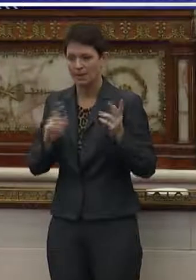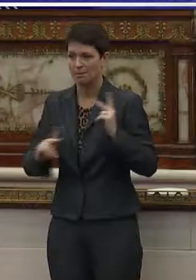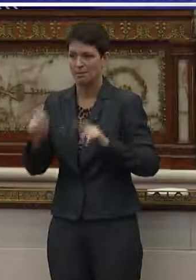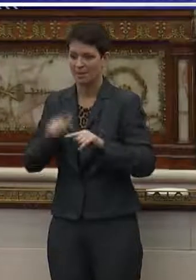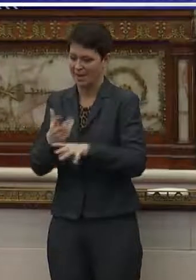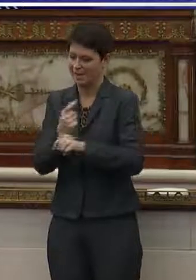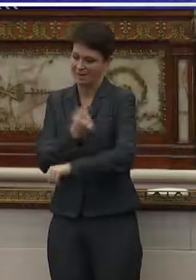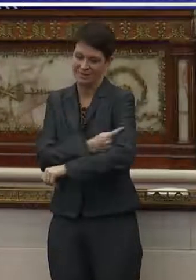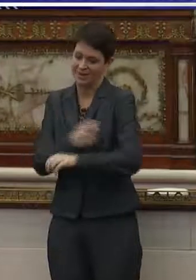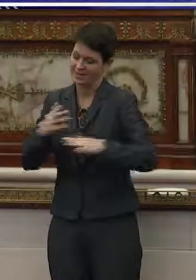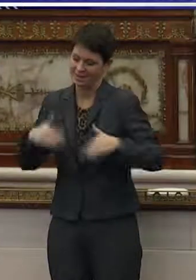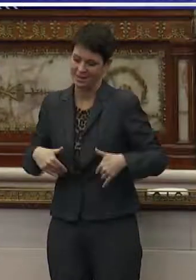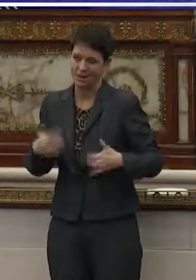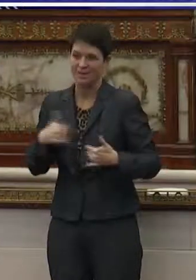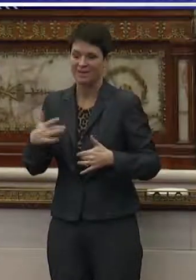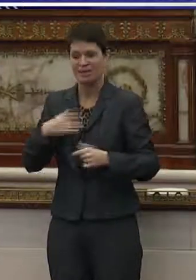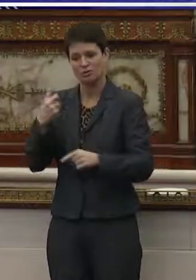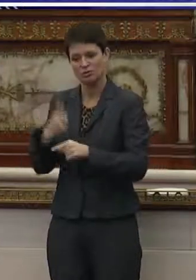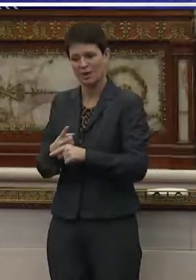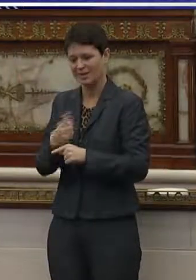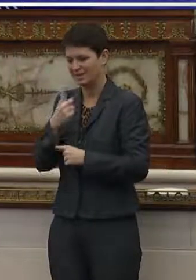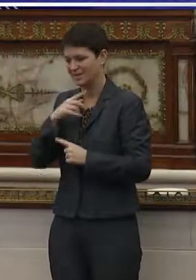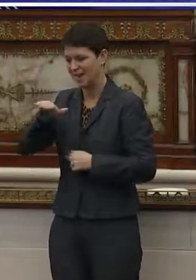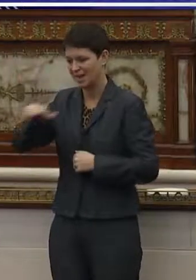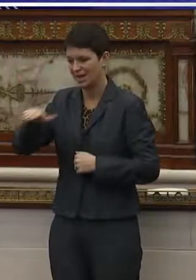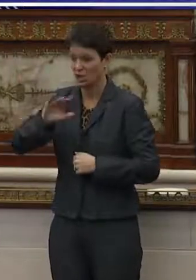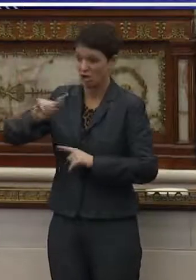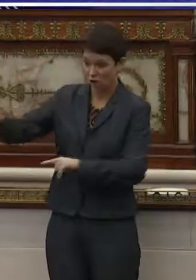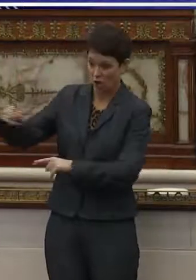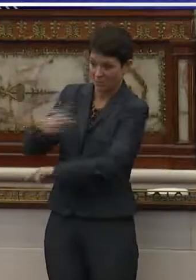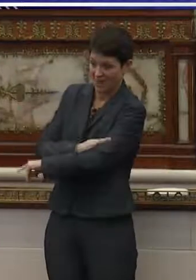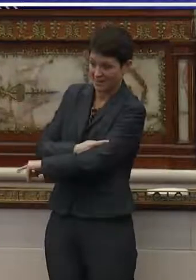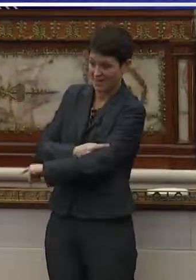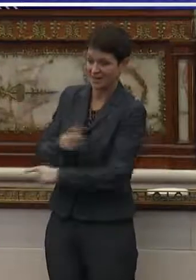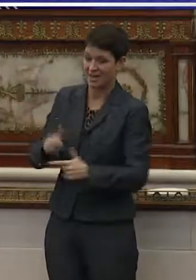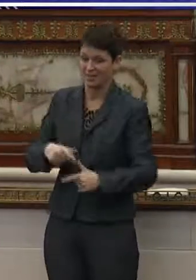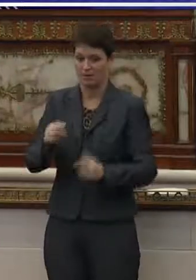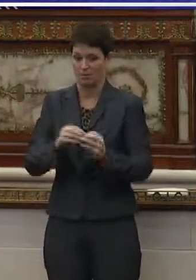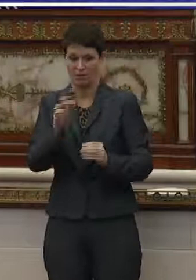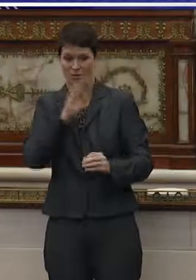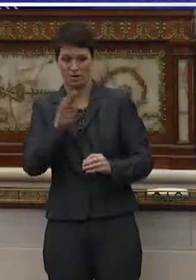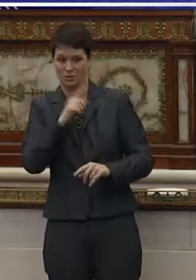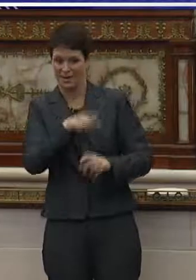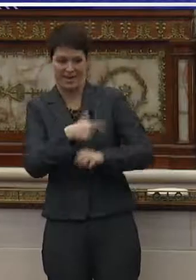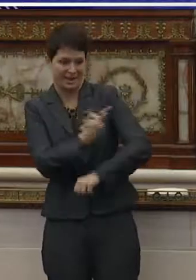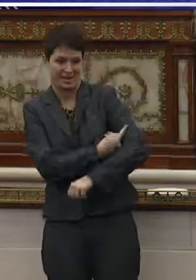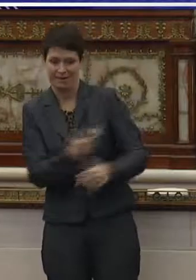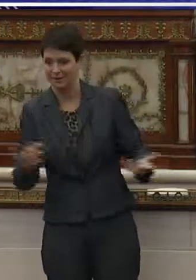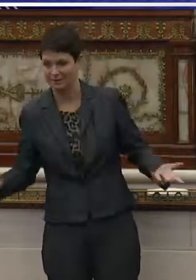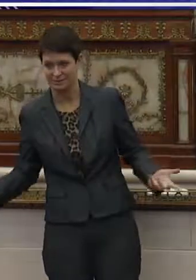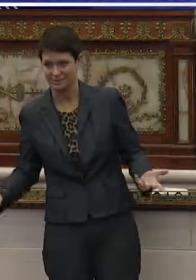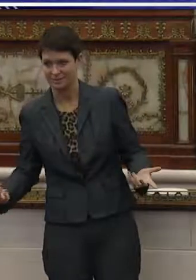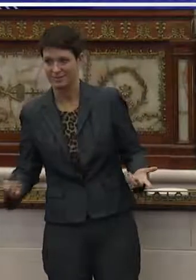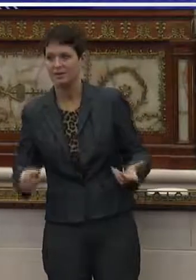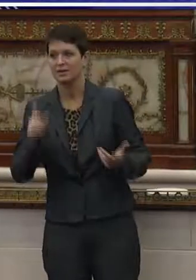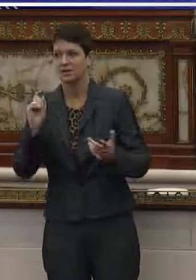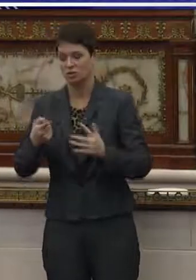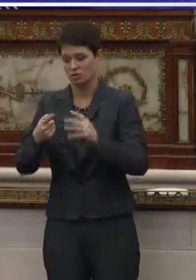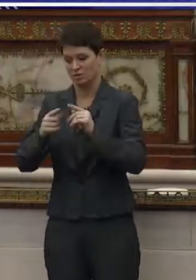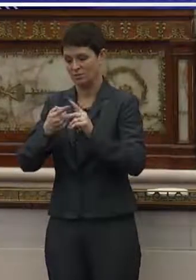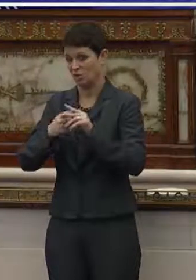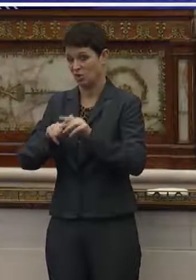get the vaccine. And so we didn't feel it was right to say, better get your vaccine, and then just frustrate people when they can't get it. But that should be